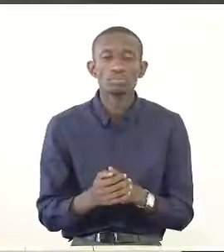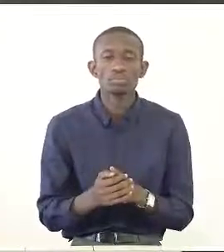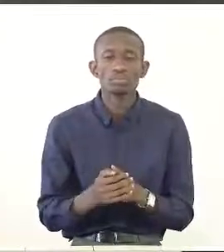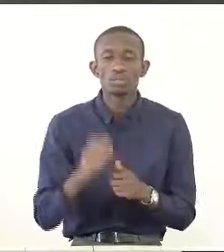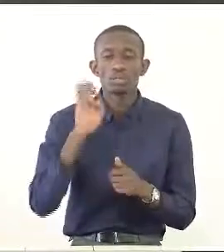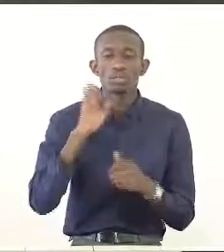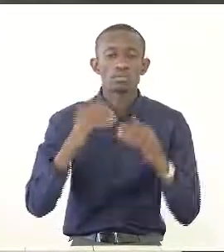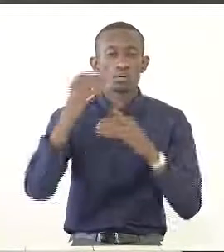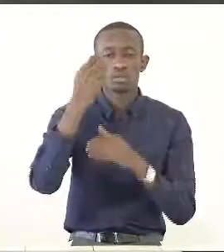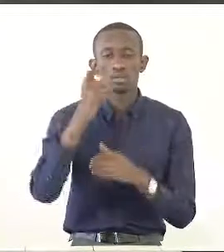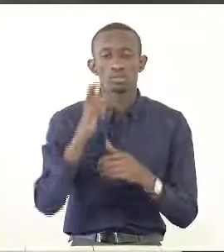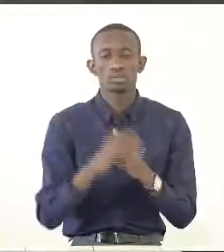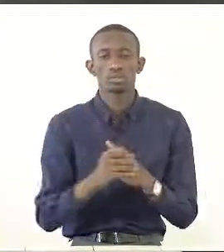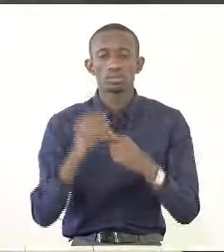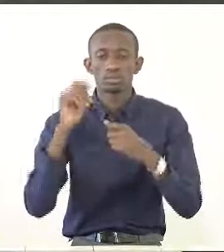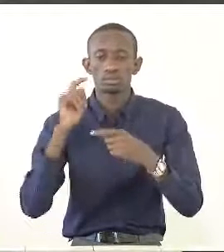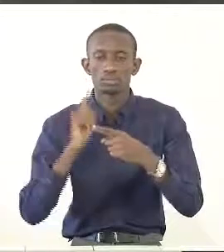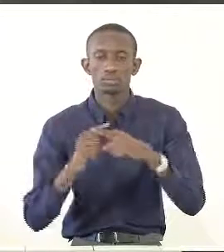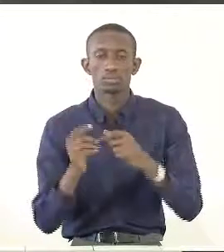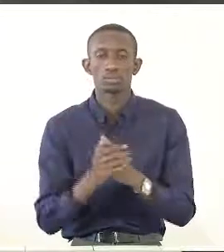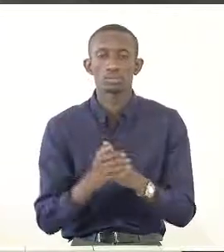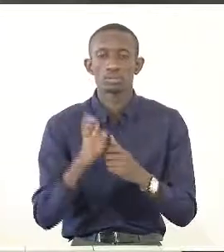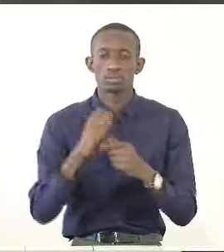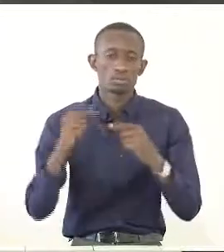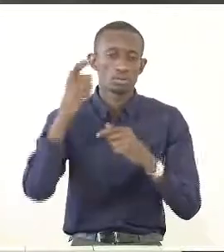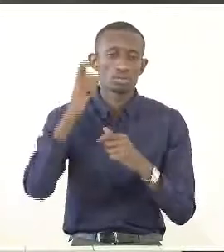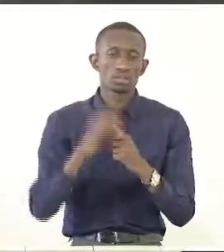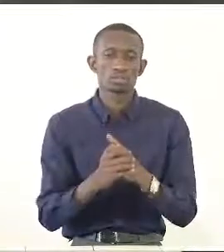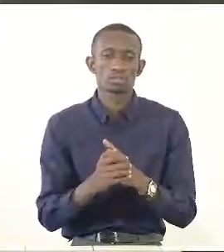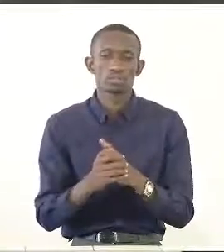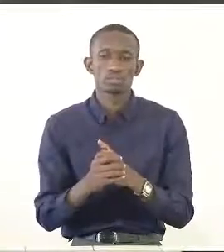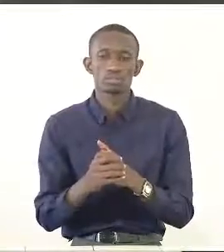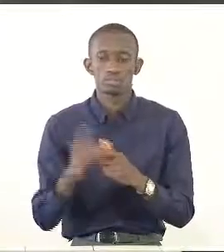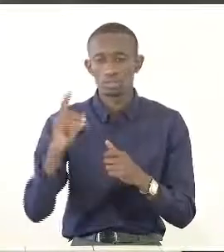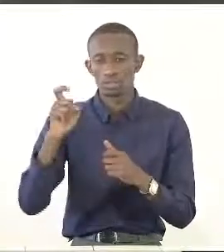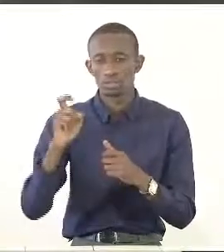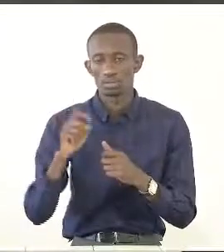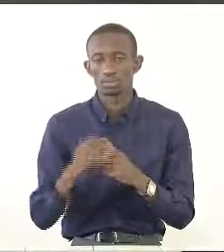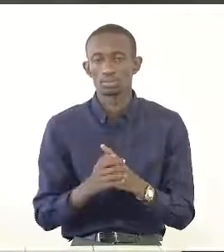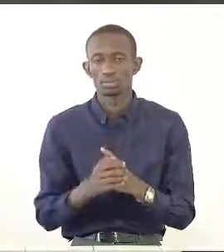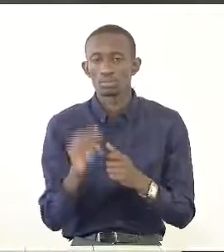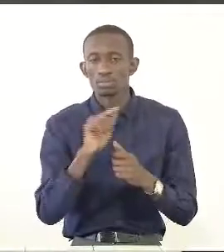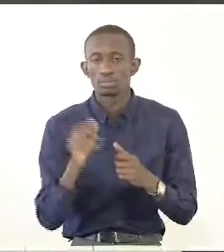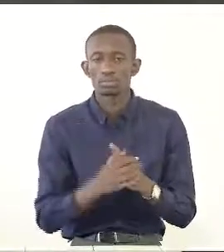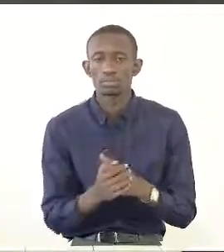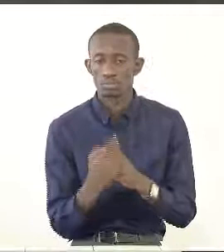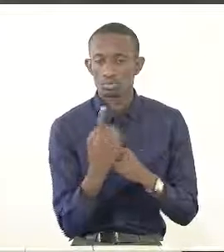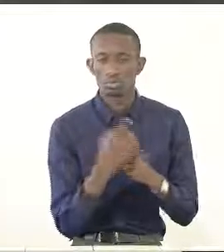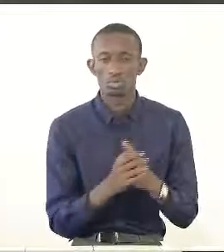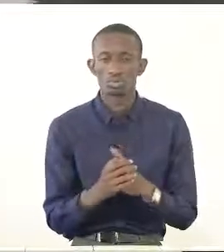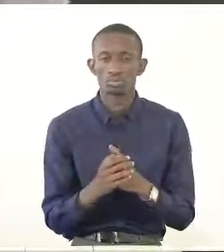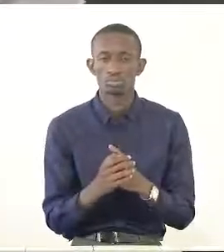x times e power x dx divided by 1 plus e power x.